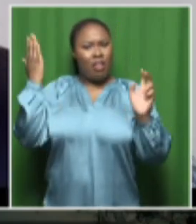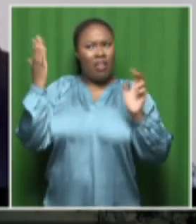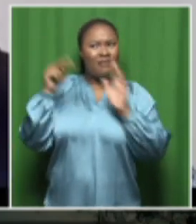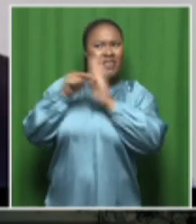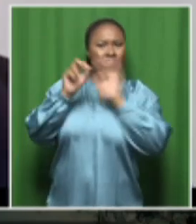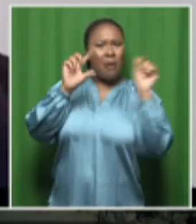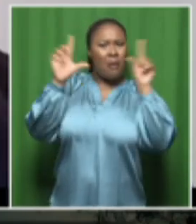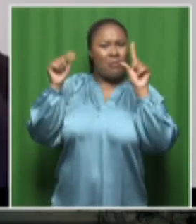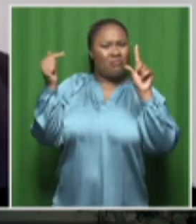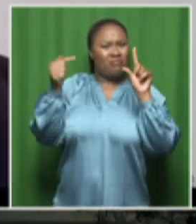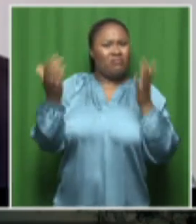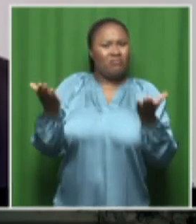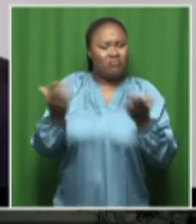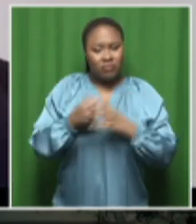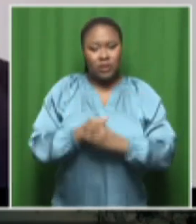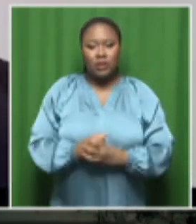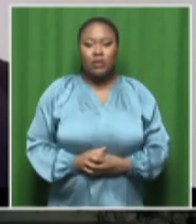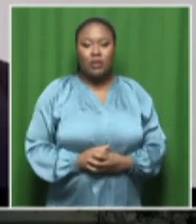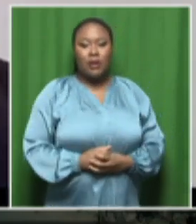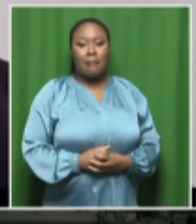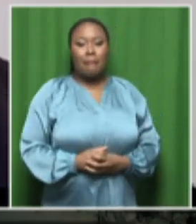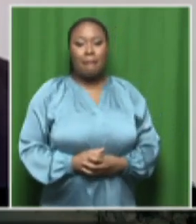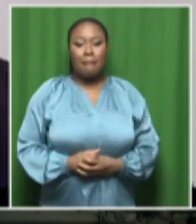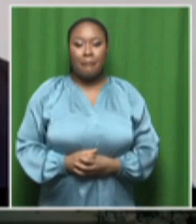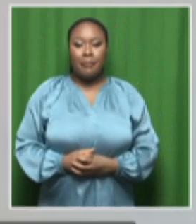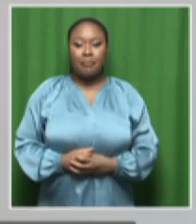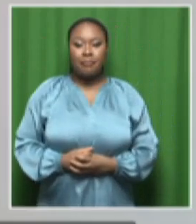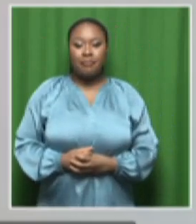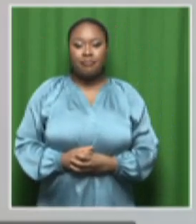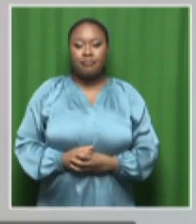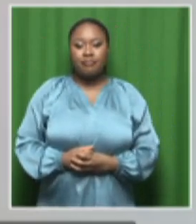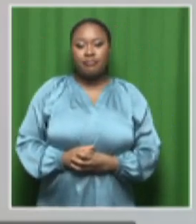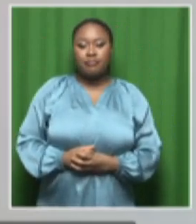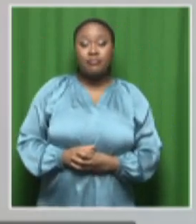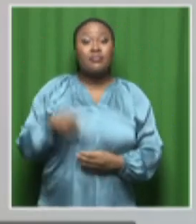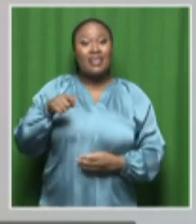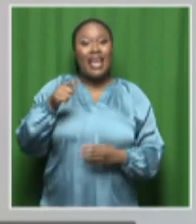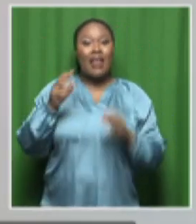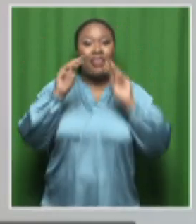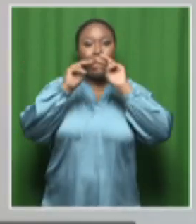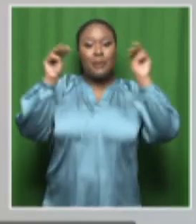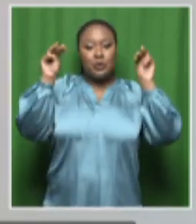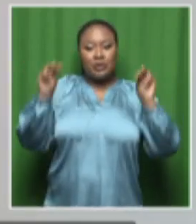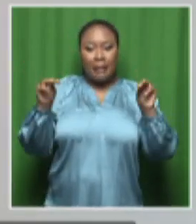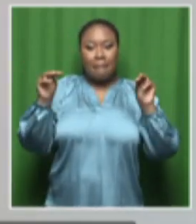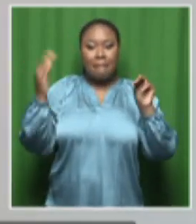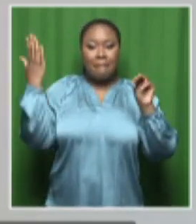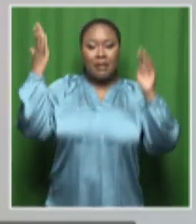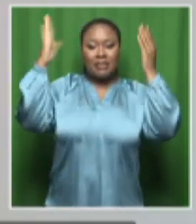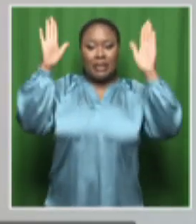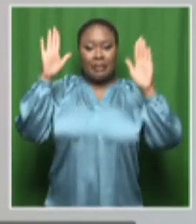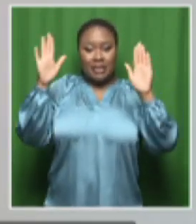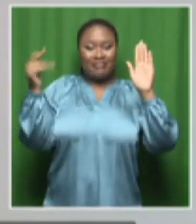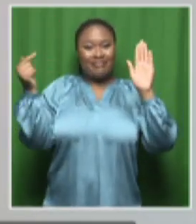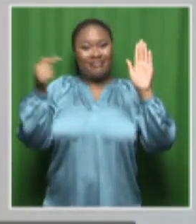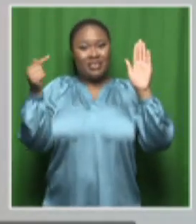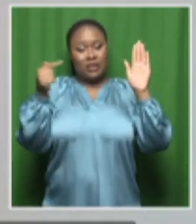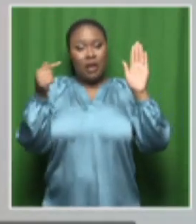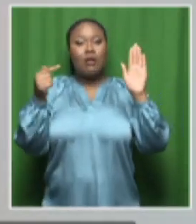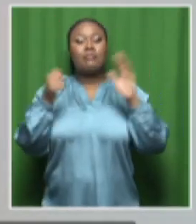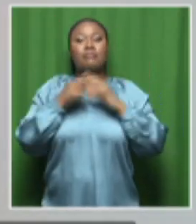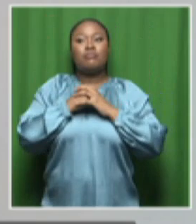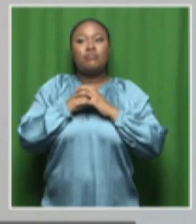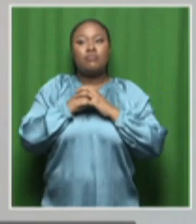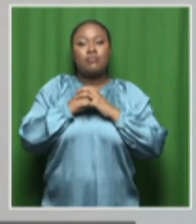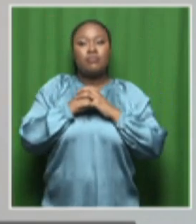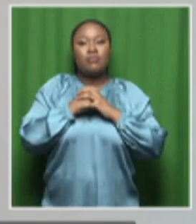Yes, the multimedia which is used, Simpiwe, here in the exhibit, is a very different exhibition